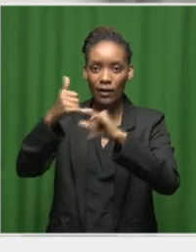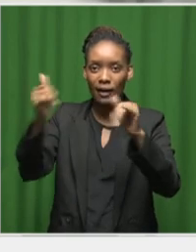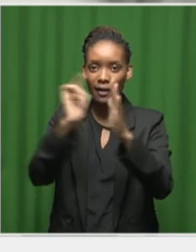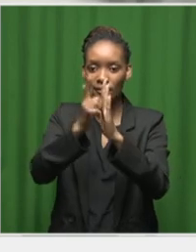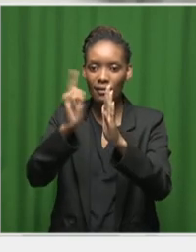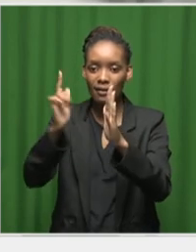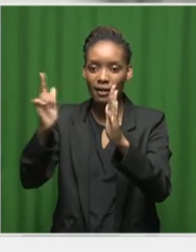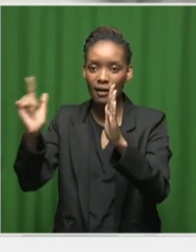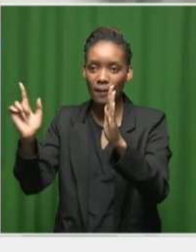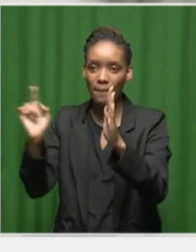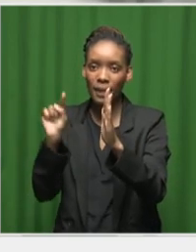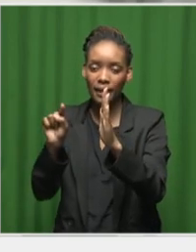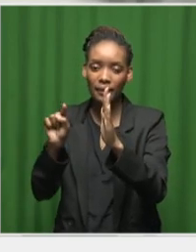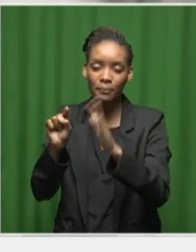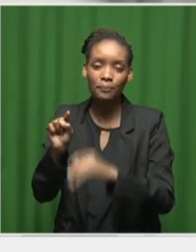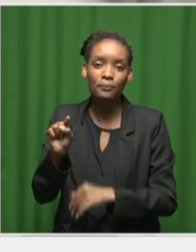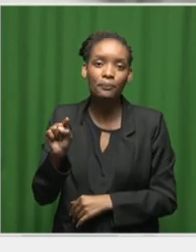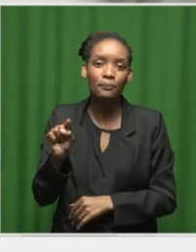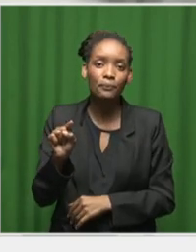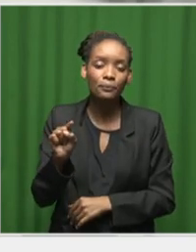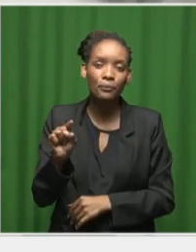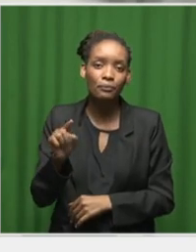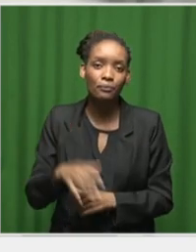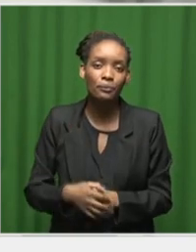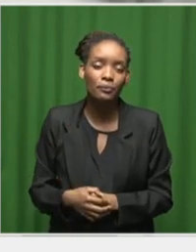It's known as the biggest